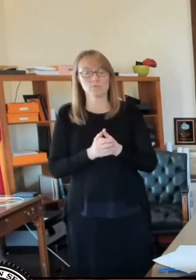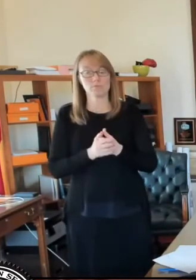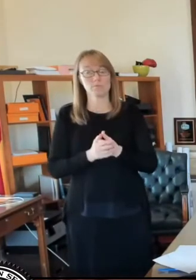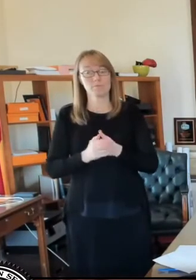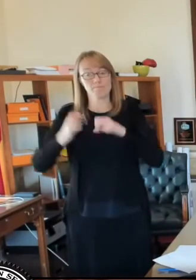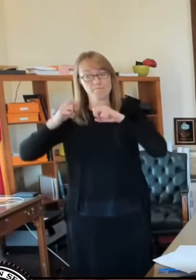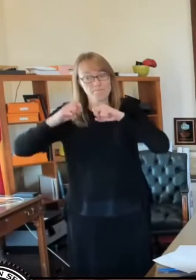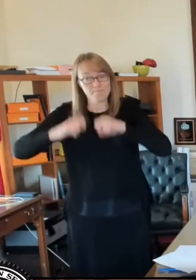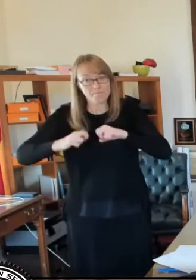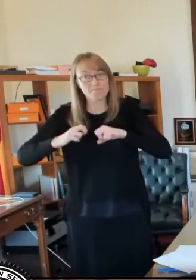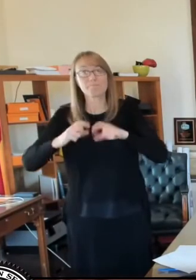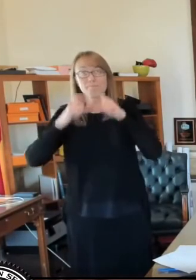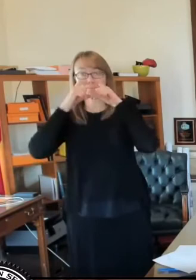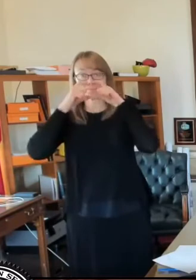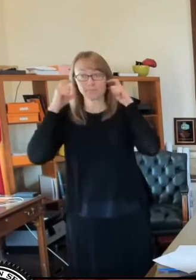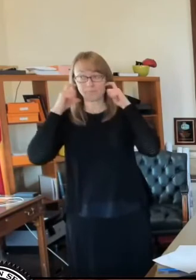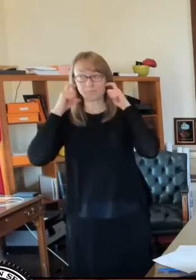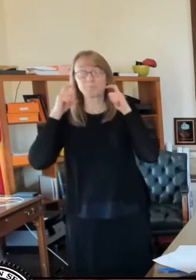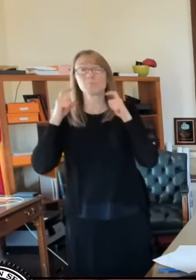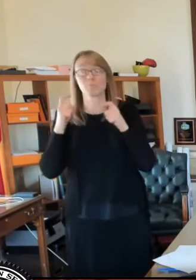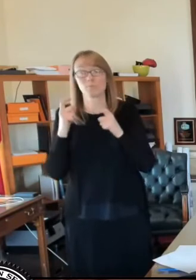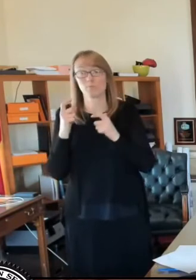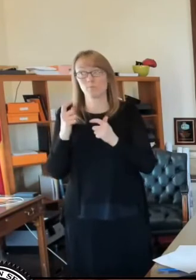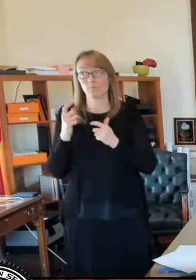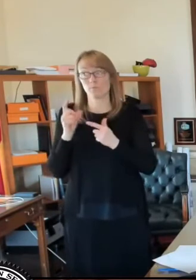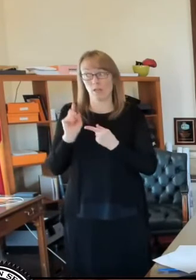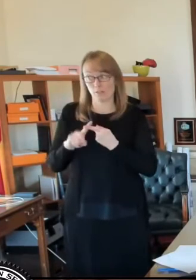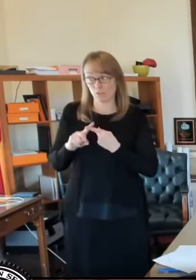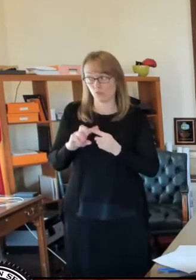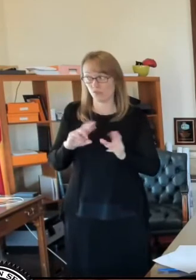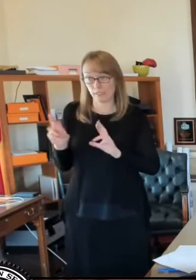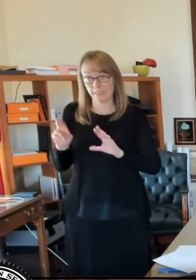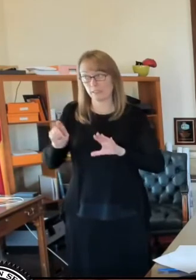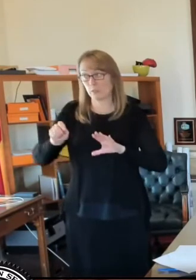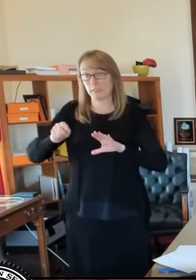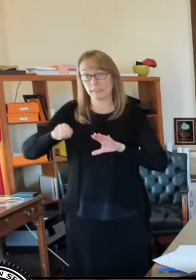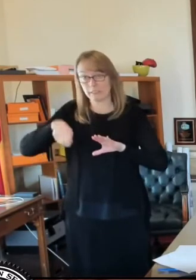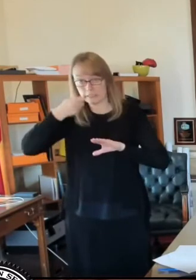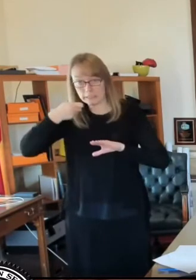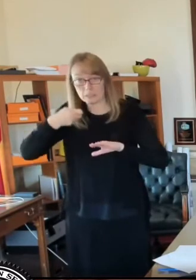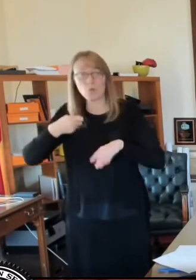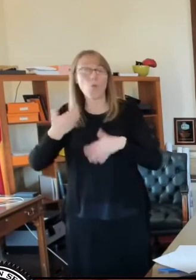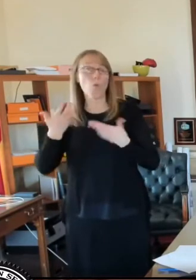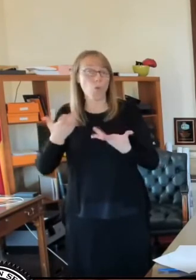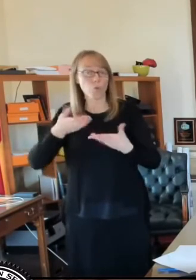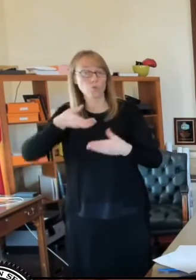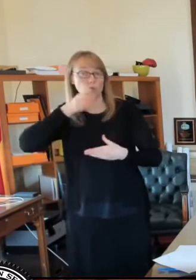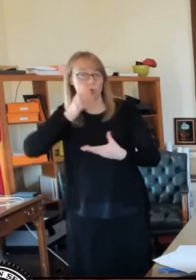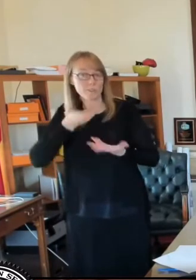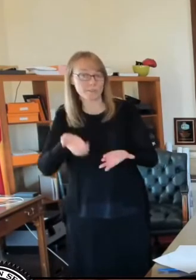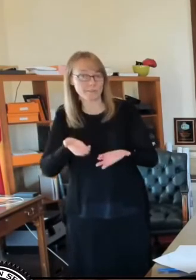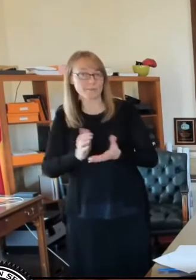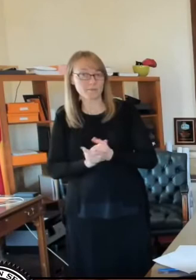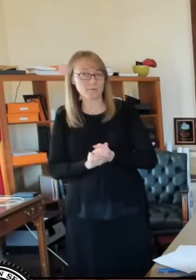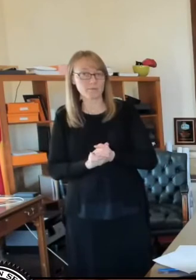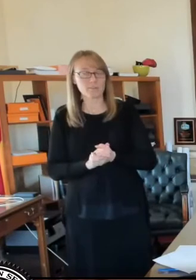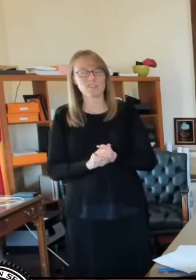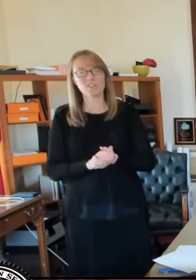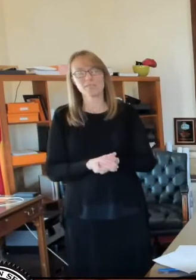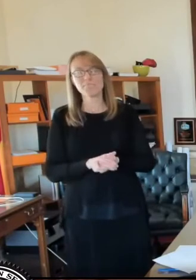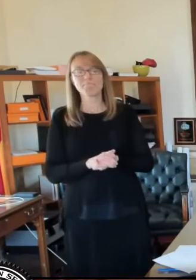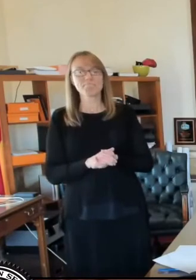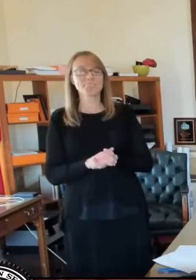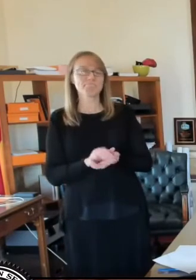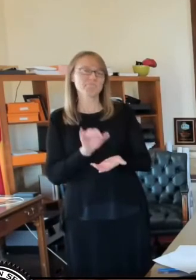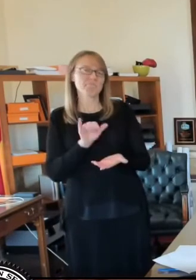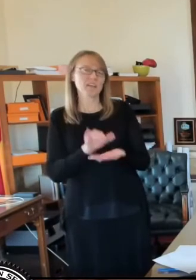all times unless you're seated at a table and actively eating or drinking. So those are, it's kind of a summary, I guess, of